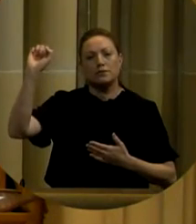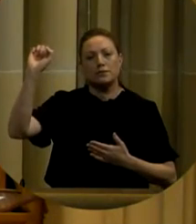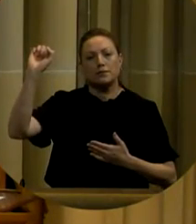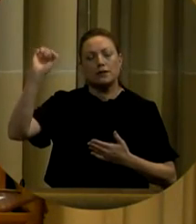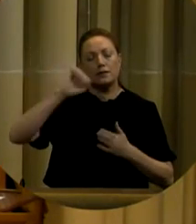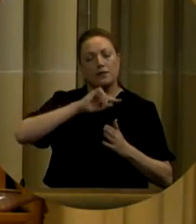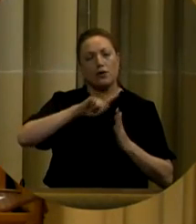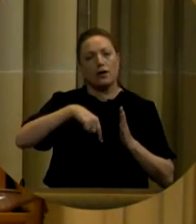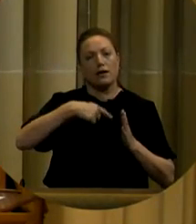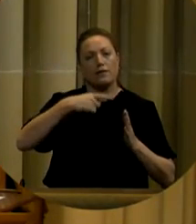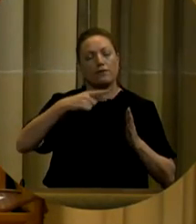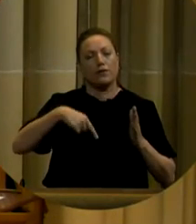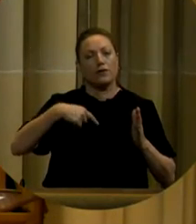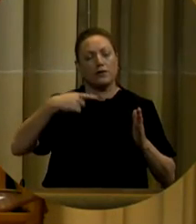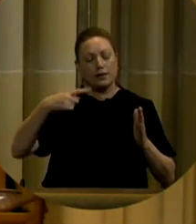yours,